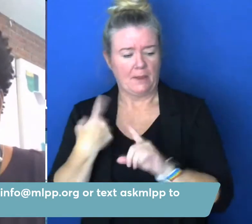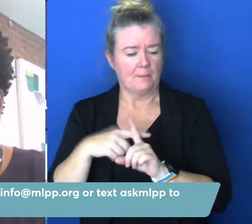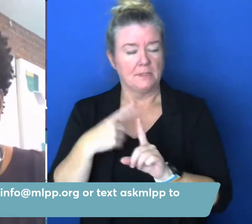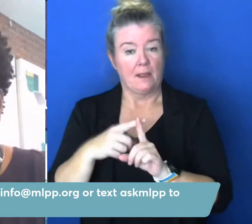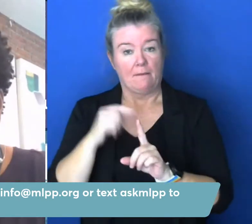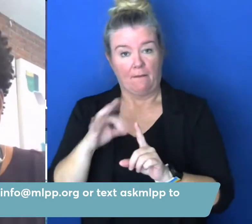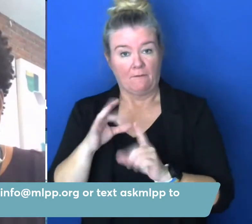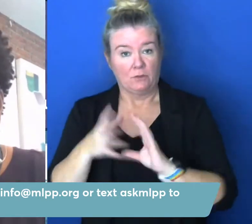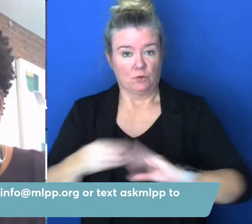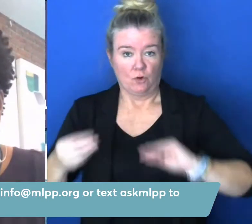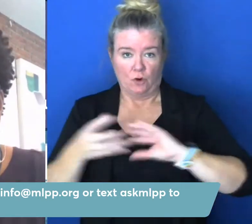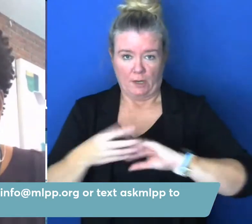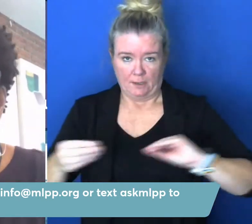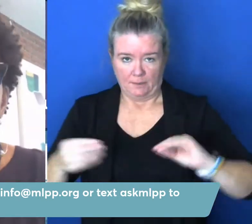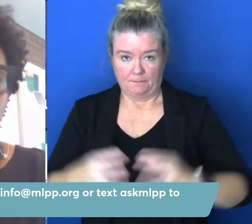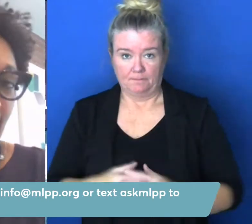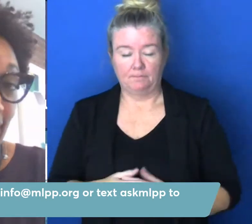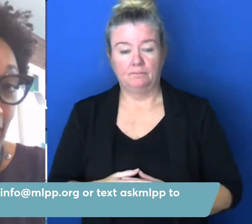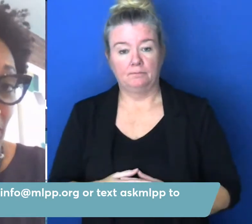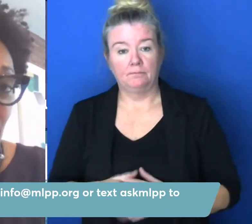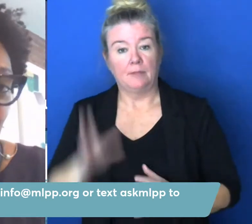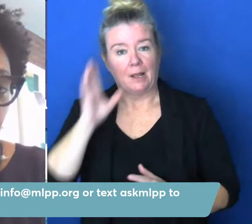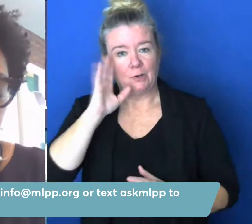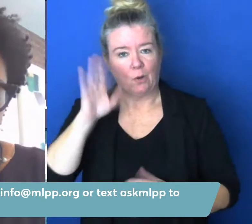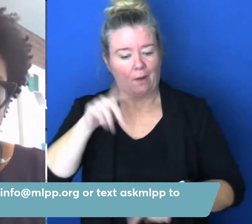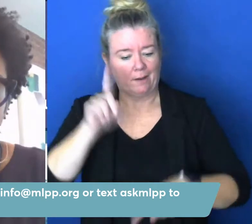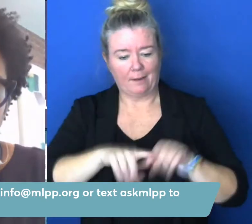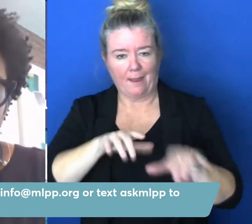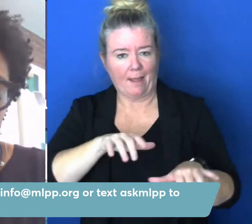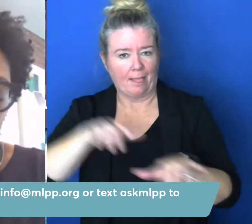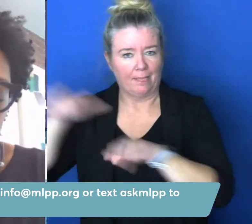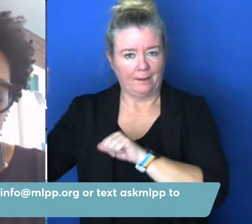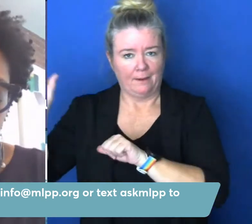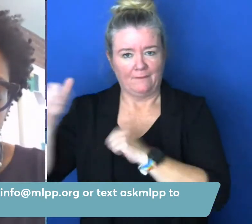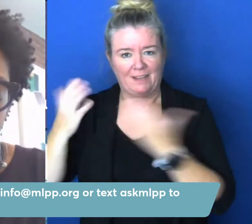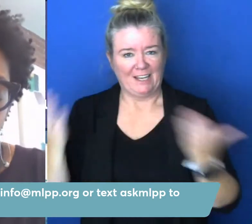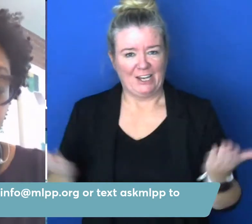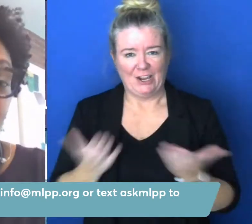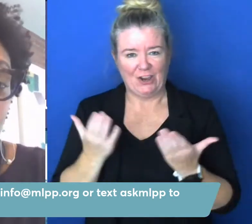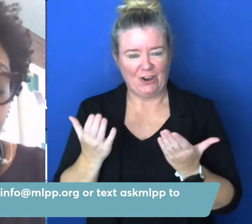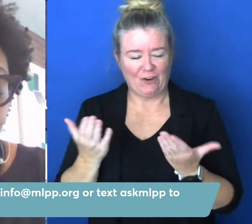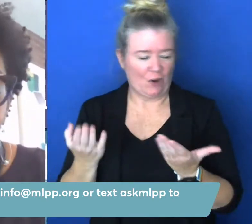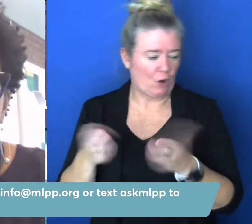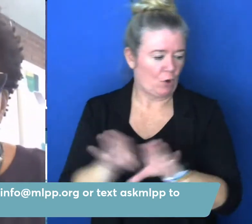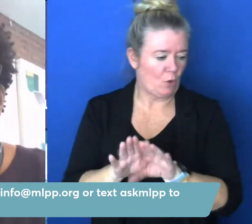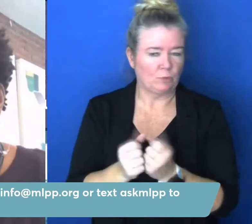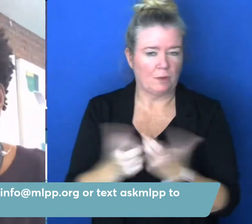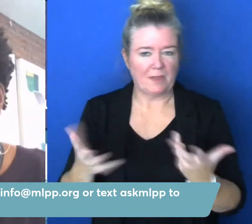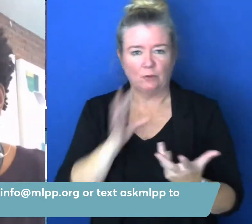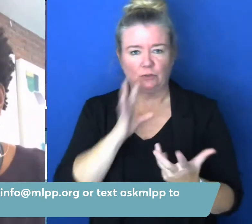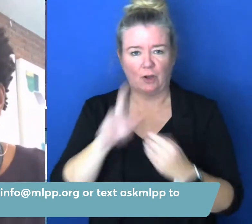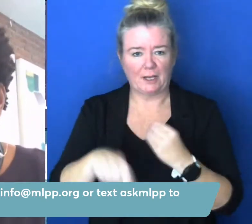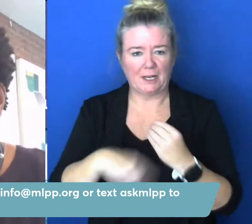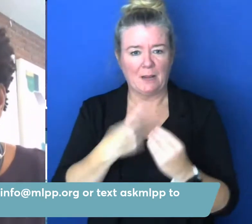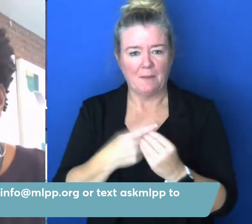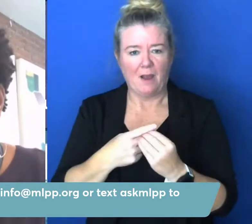of the story. I know I can't leave here either and close my remarks without talking